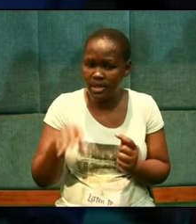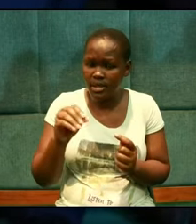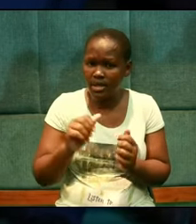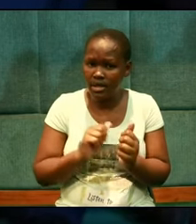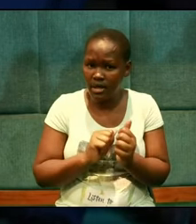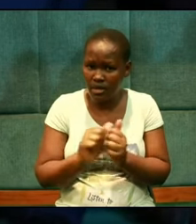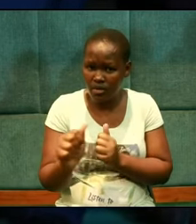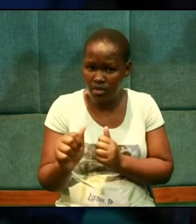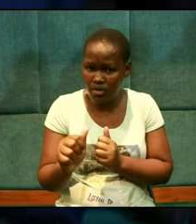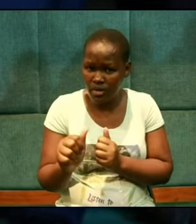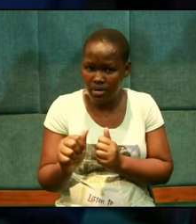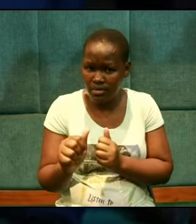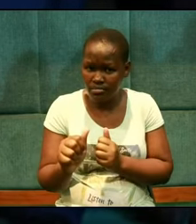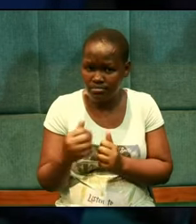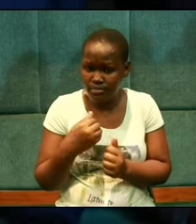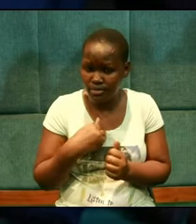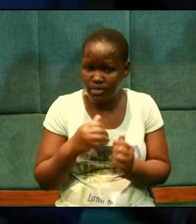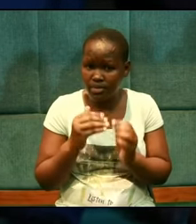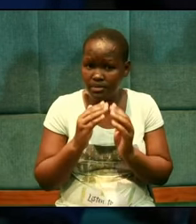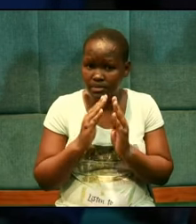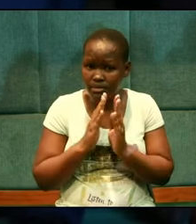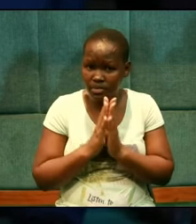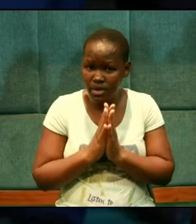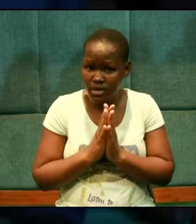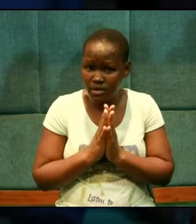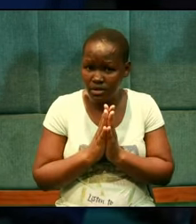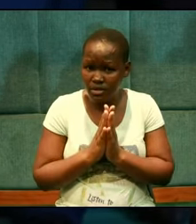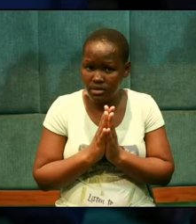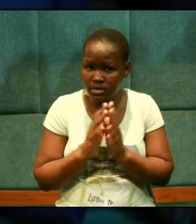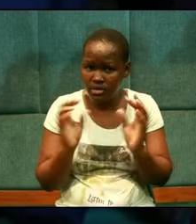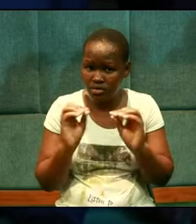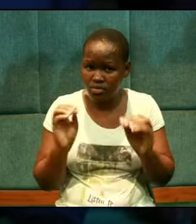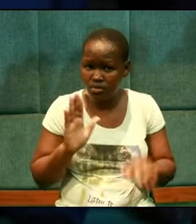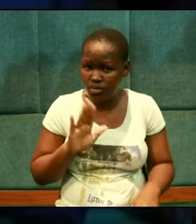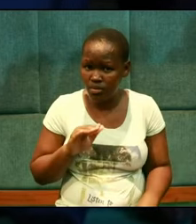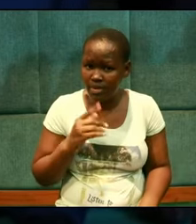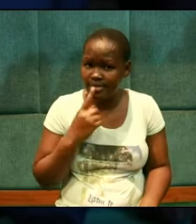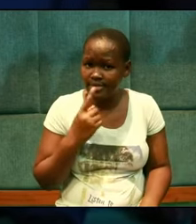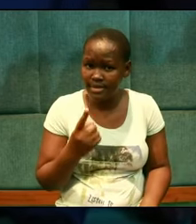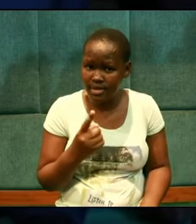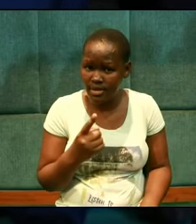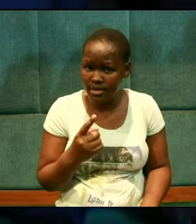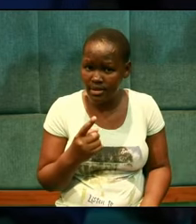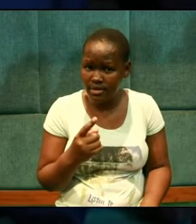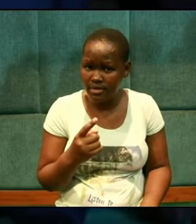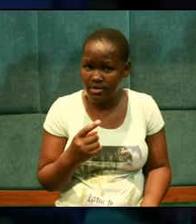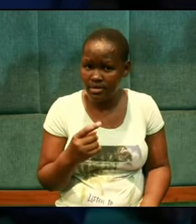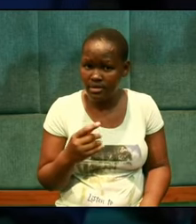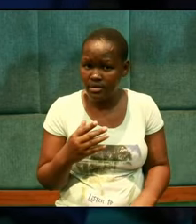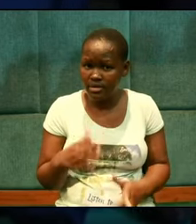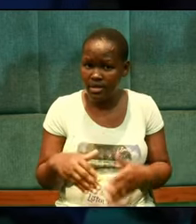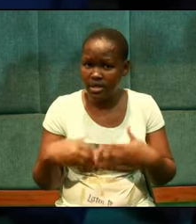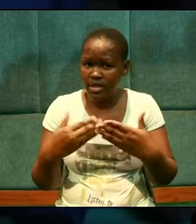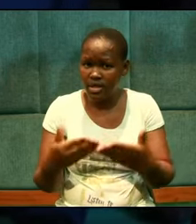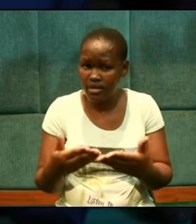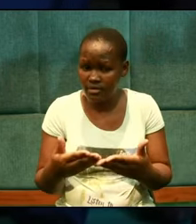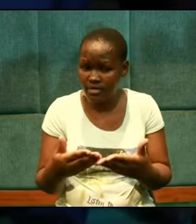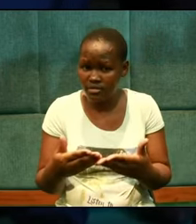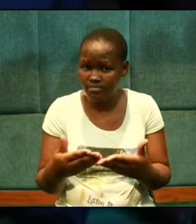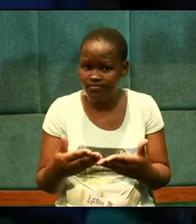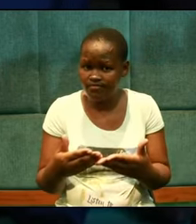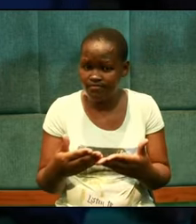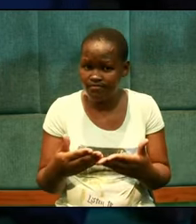hopelessness, I pray. There is that woman who said, I've given up on this man. I've given up on this one. There's that man who